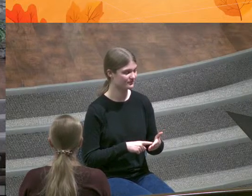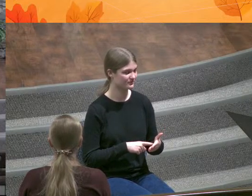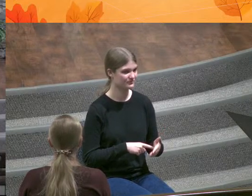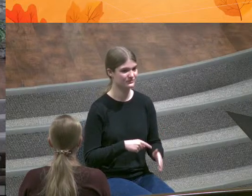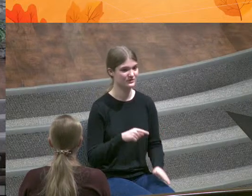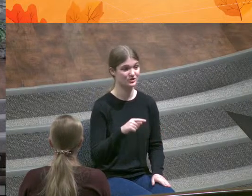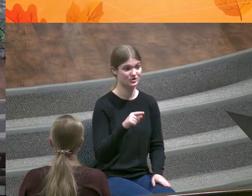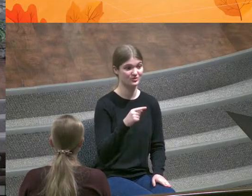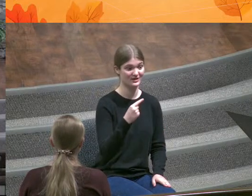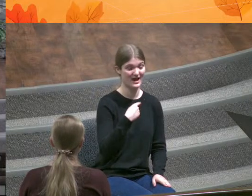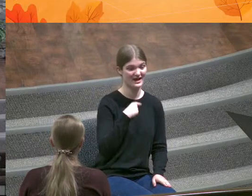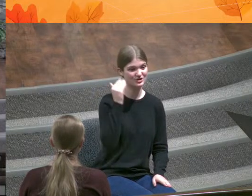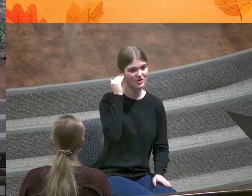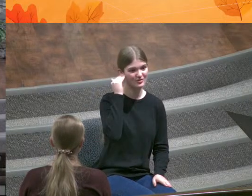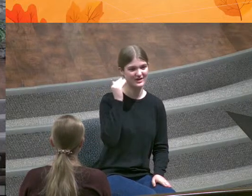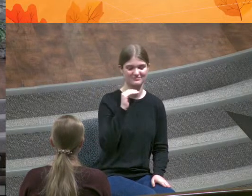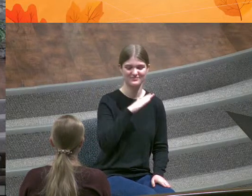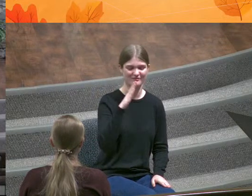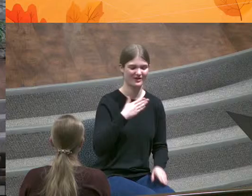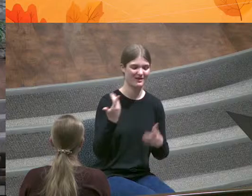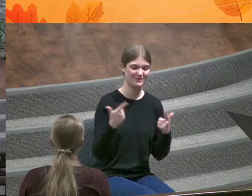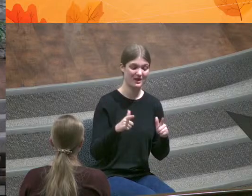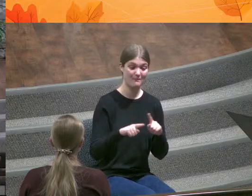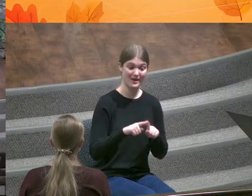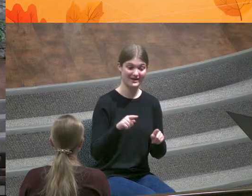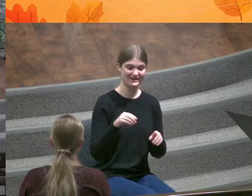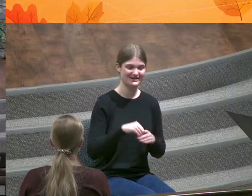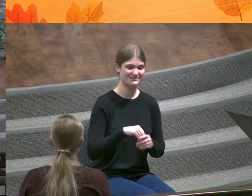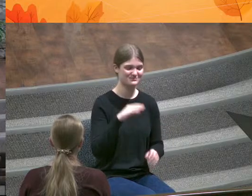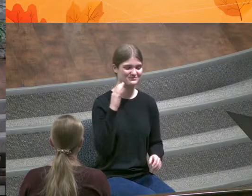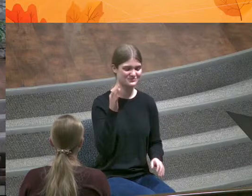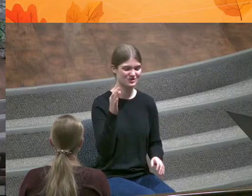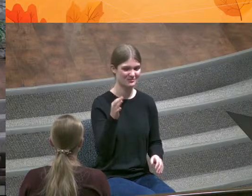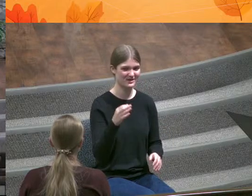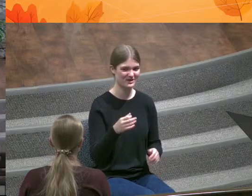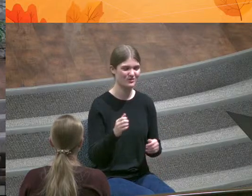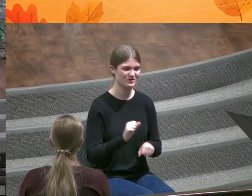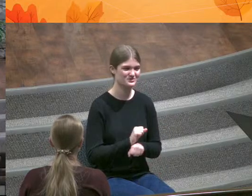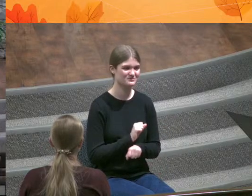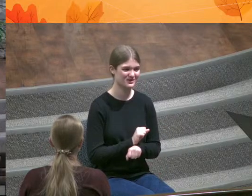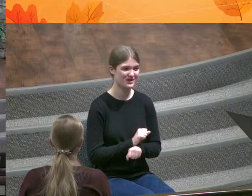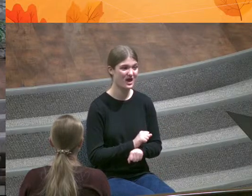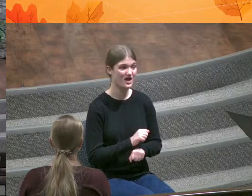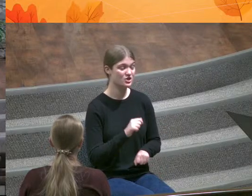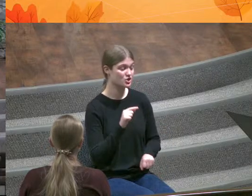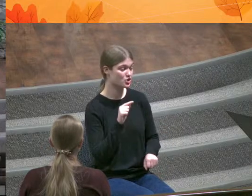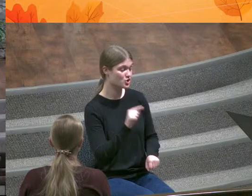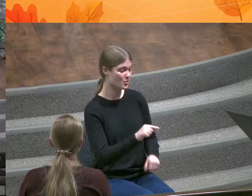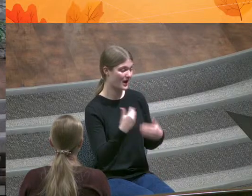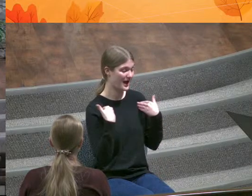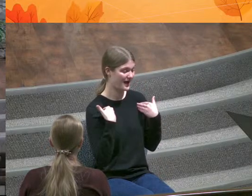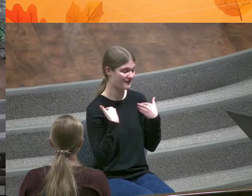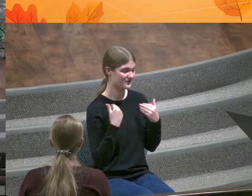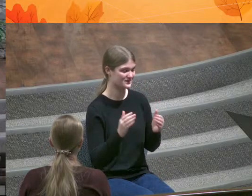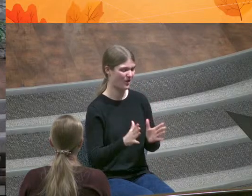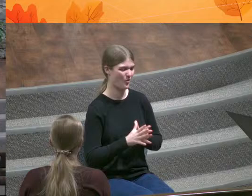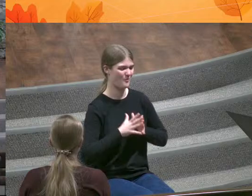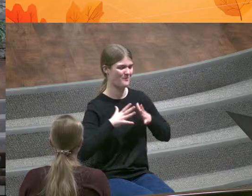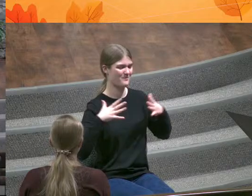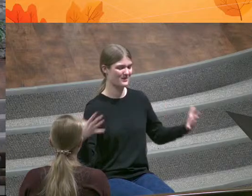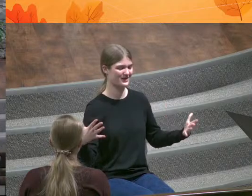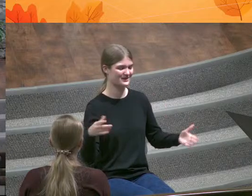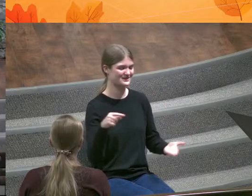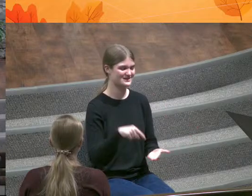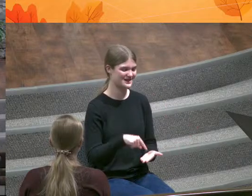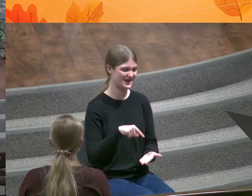You and I know that would never happen, but it works for a sermon, right? They get their debt canceled. And you've got this large, looming